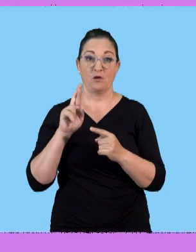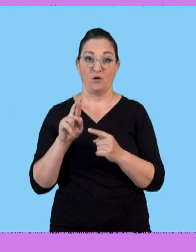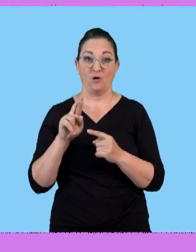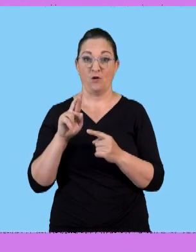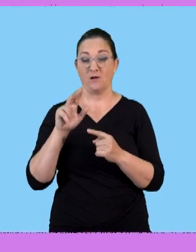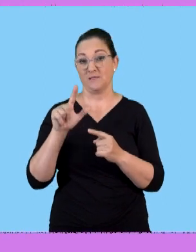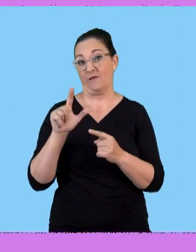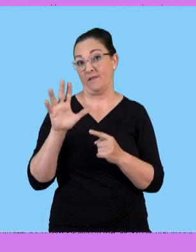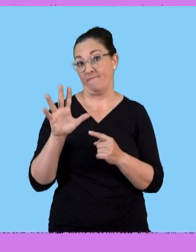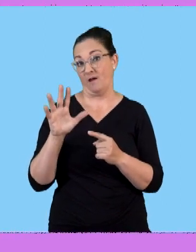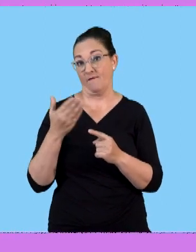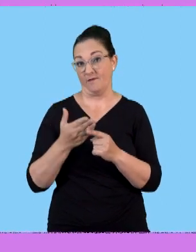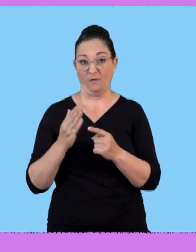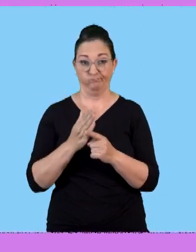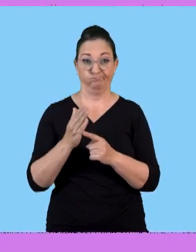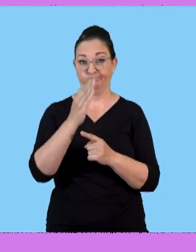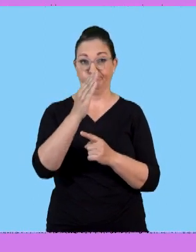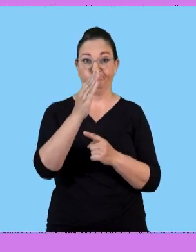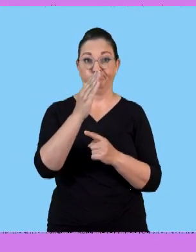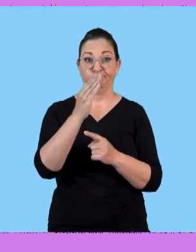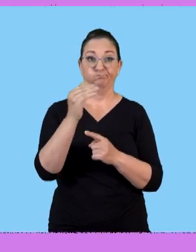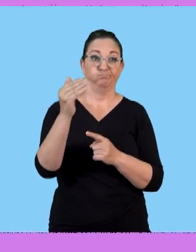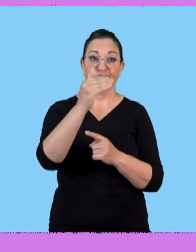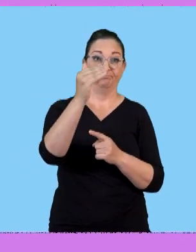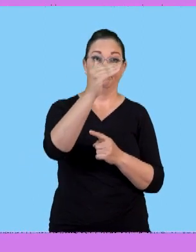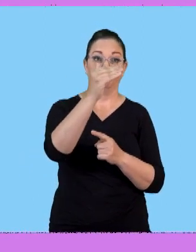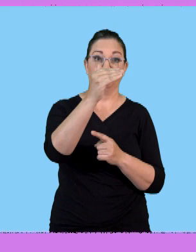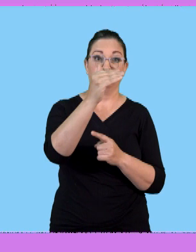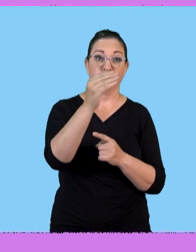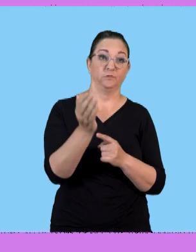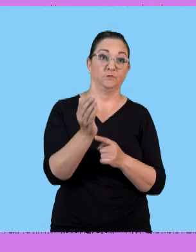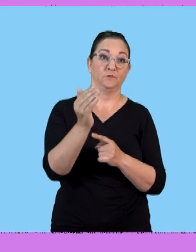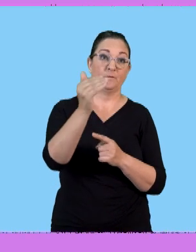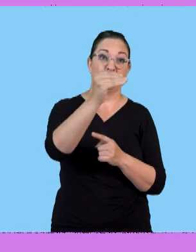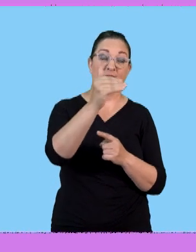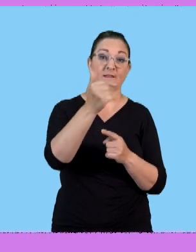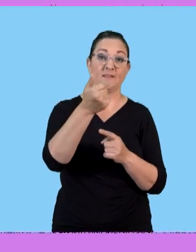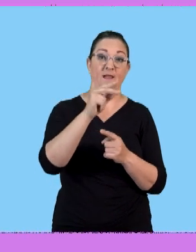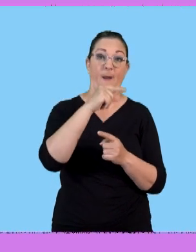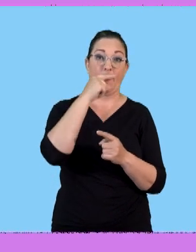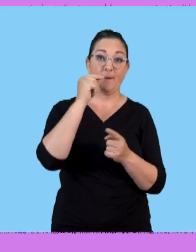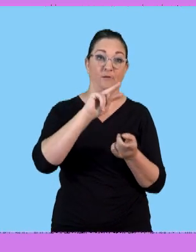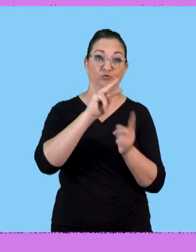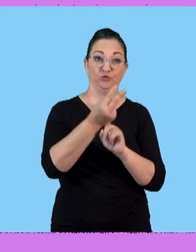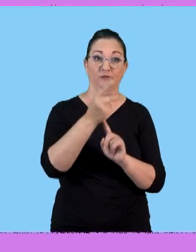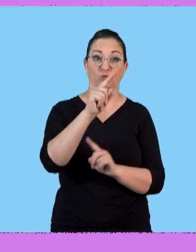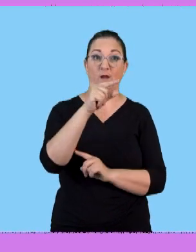the R75 all the way joining the